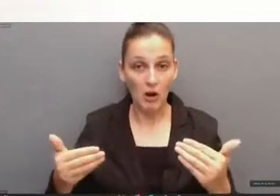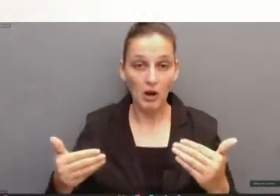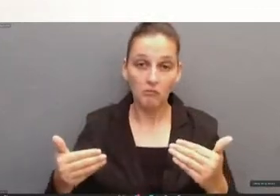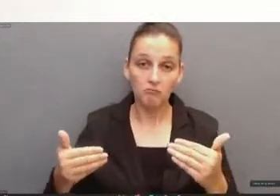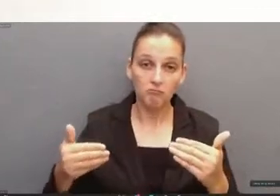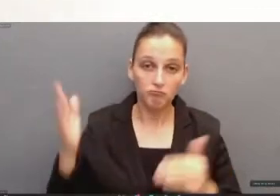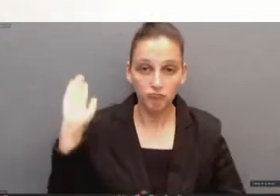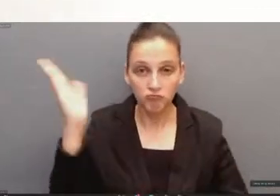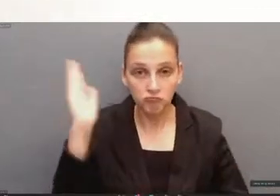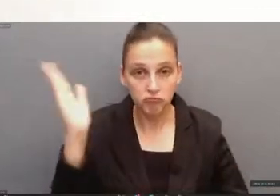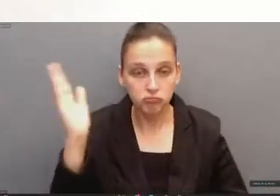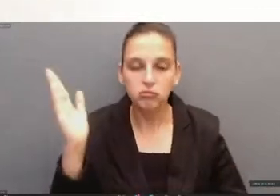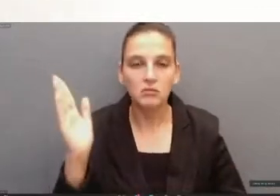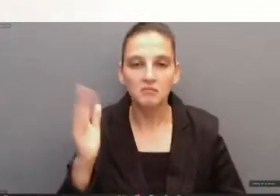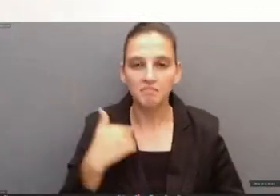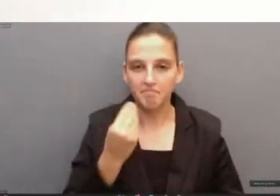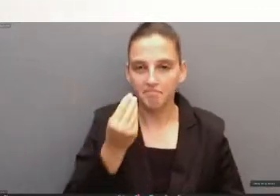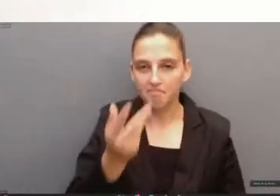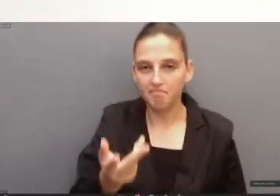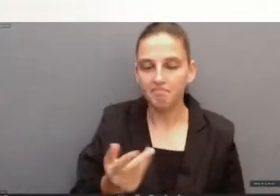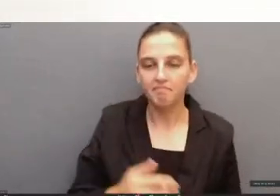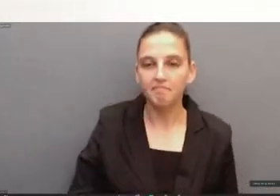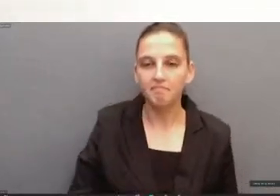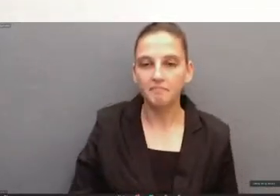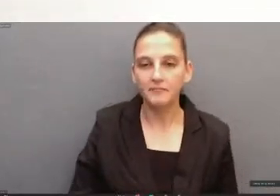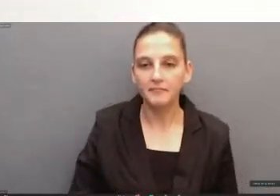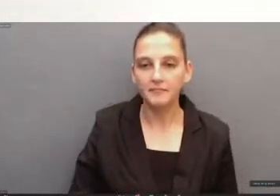presentation. I did share with